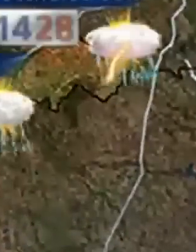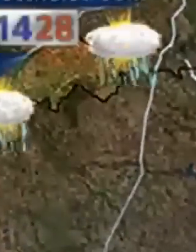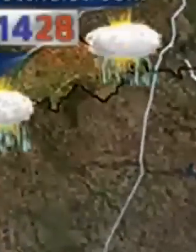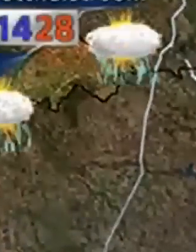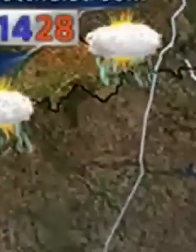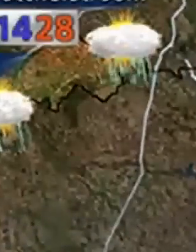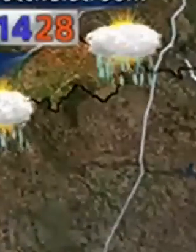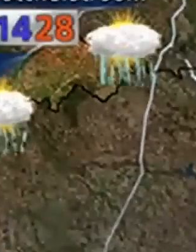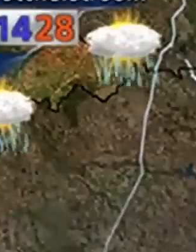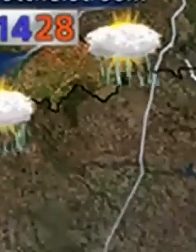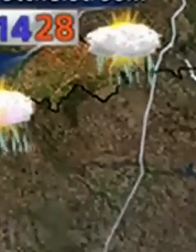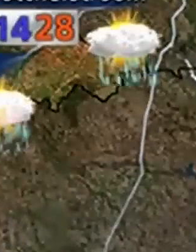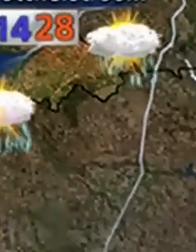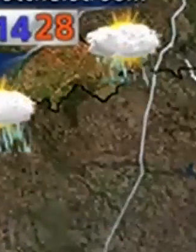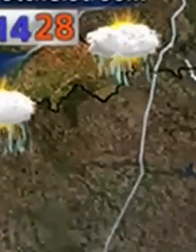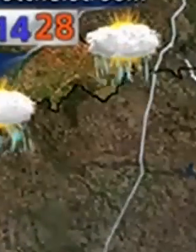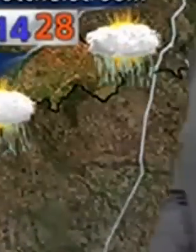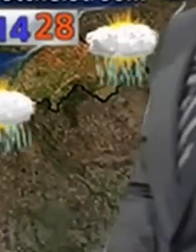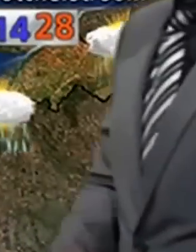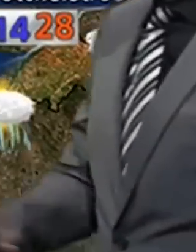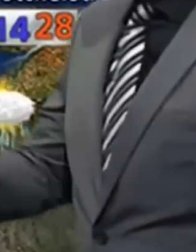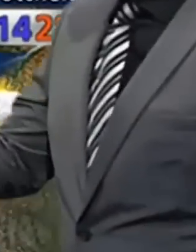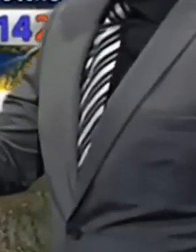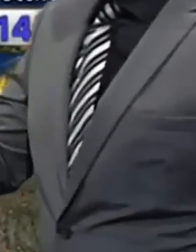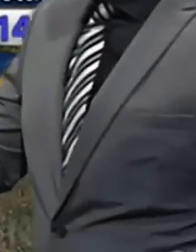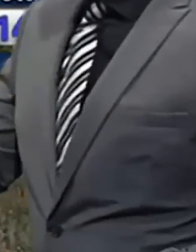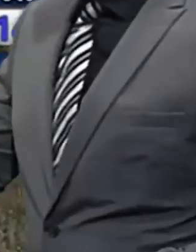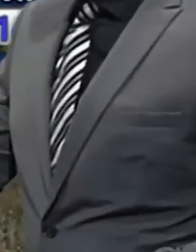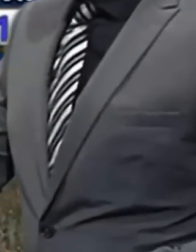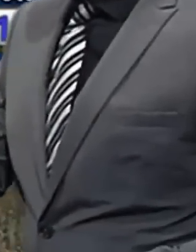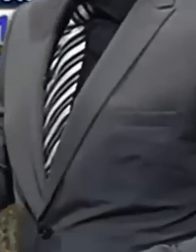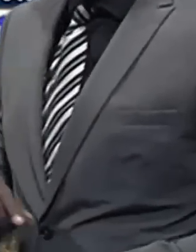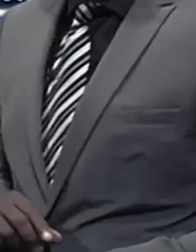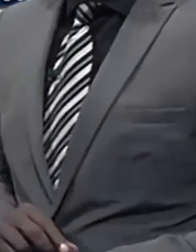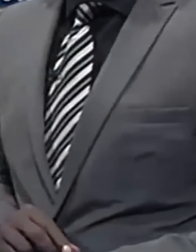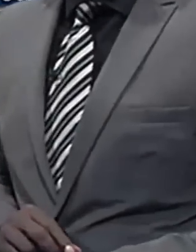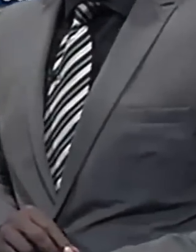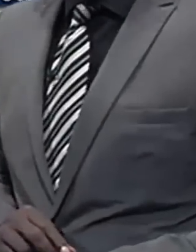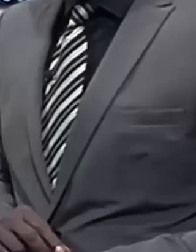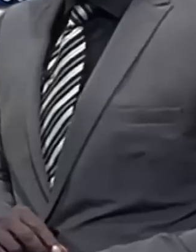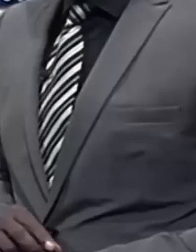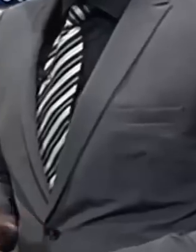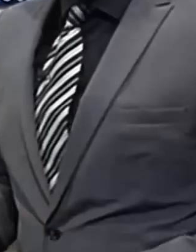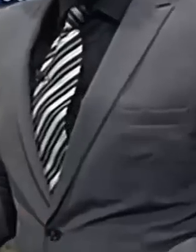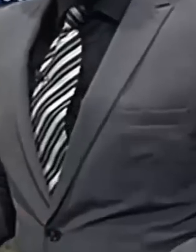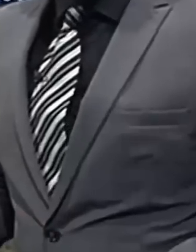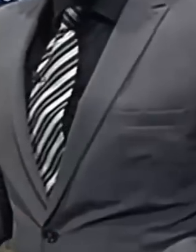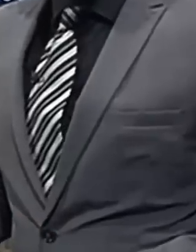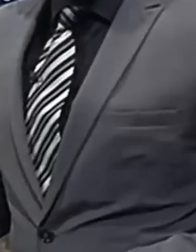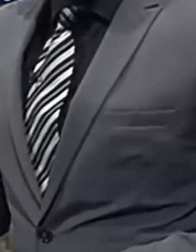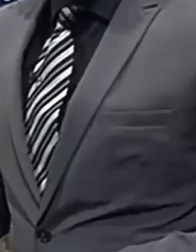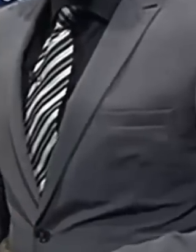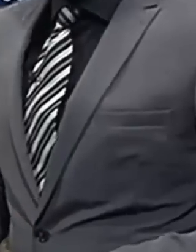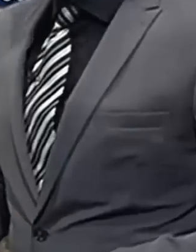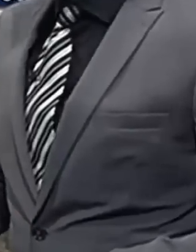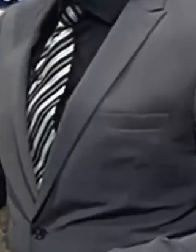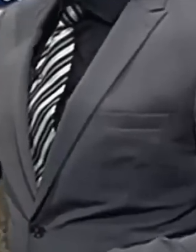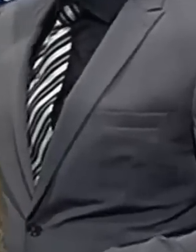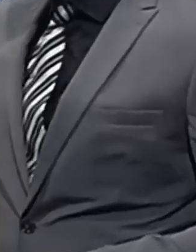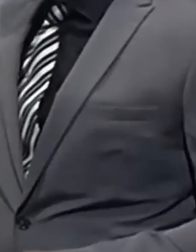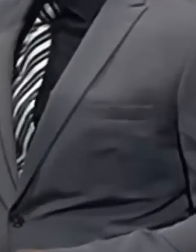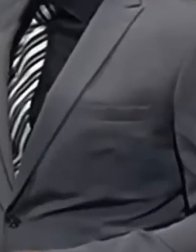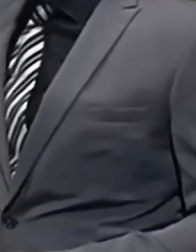ofela boholona ba North West ka dipula tse jetileng ha re shebile hona ka hare ho Ottosdale le teng o tlokomela re tla tlo o tshetse fela he tikana